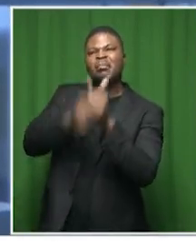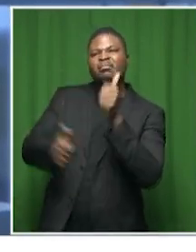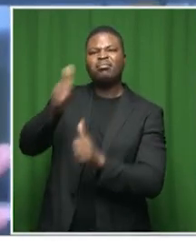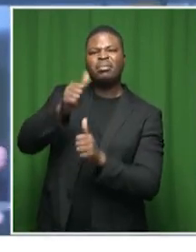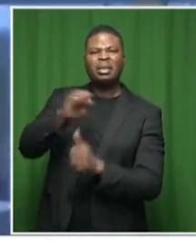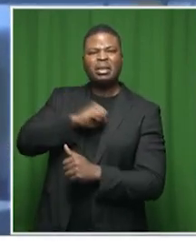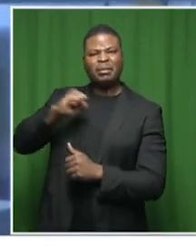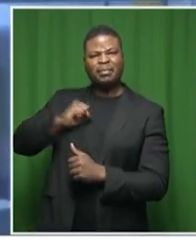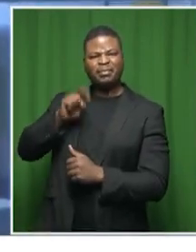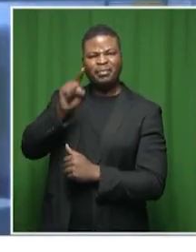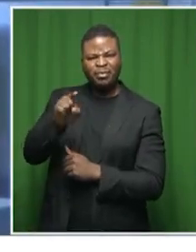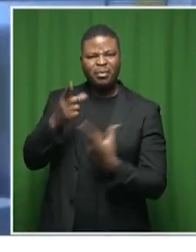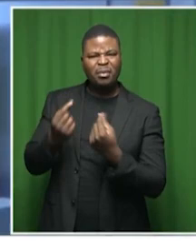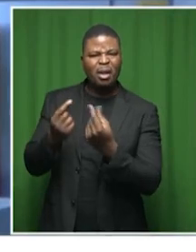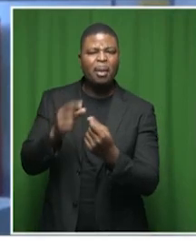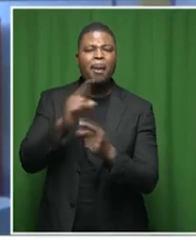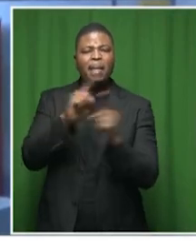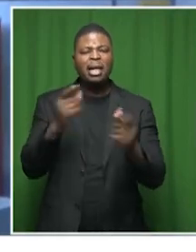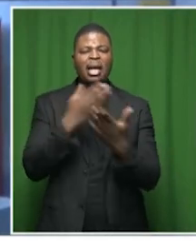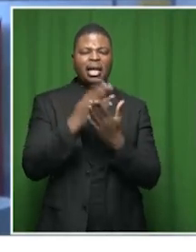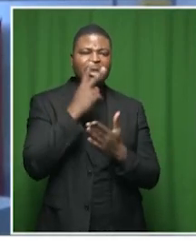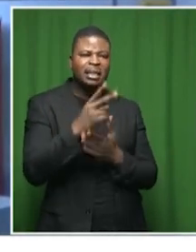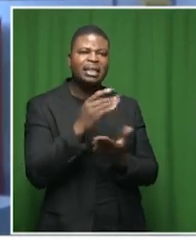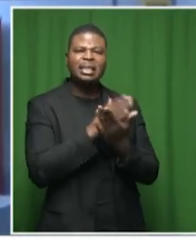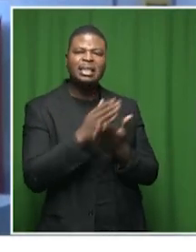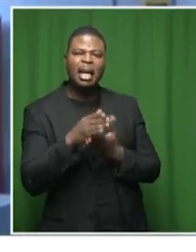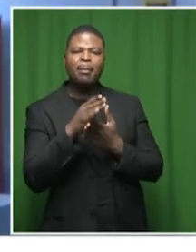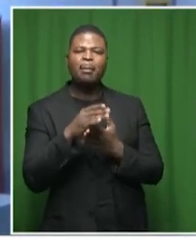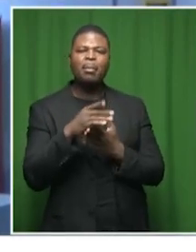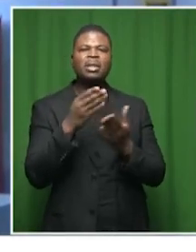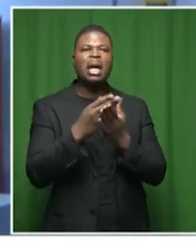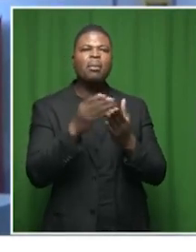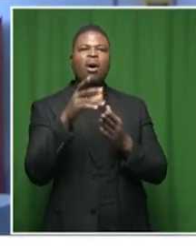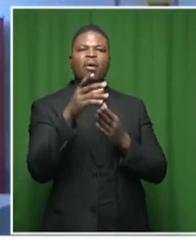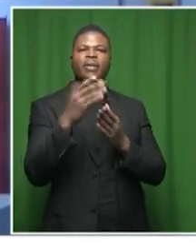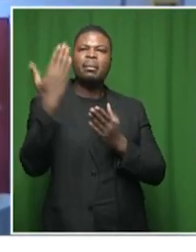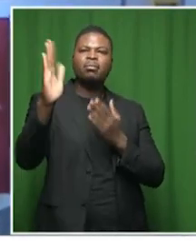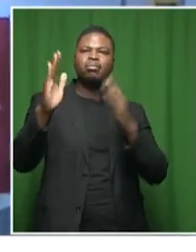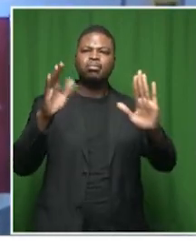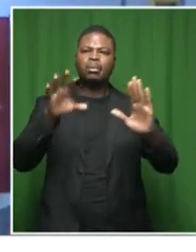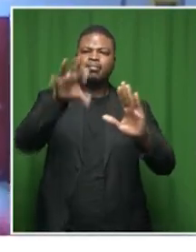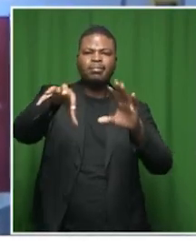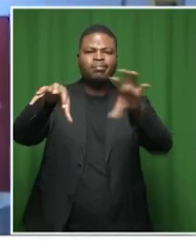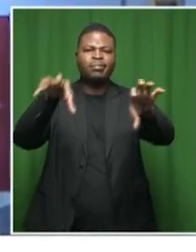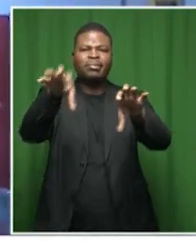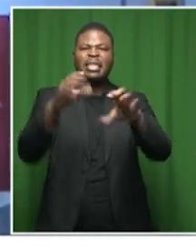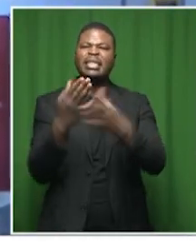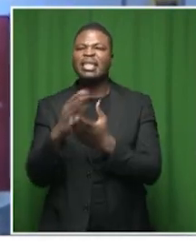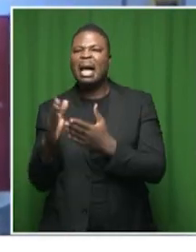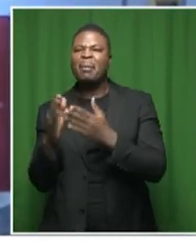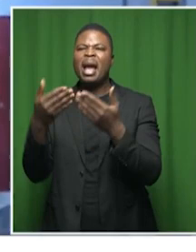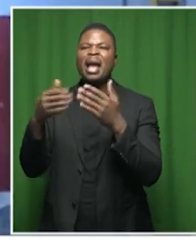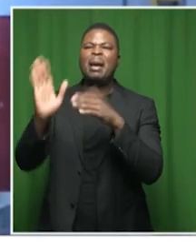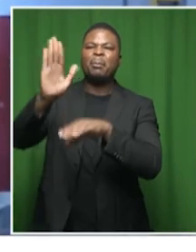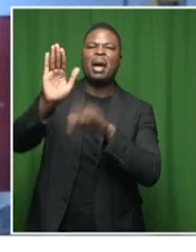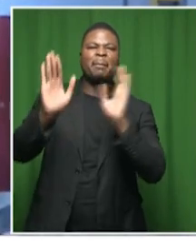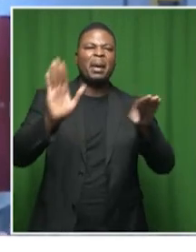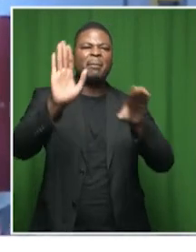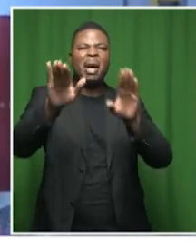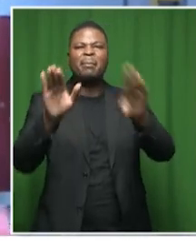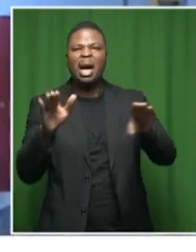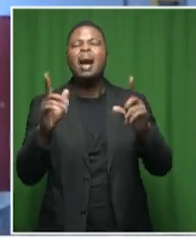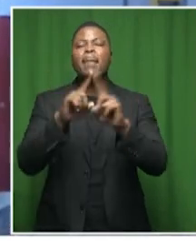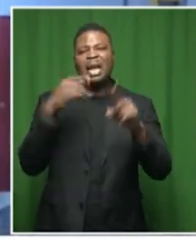some of the stalls are still quite empty. I'm imagining they're going to be set up quite soon, but the kind of things that are being displayed